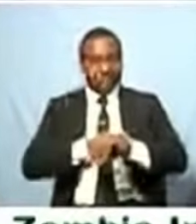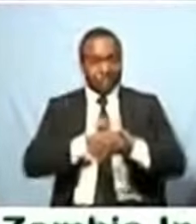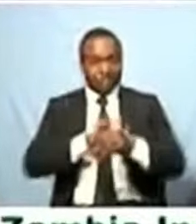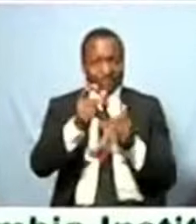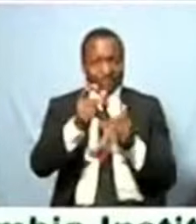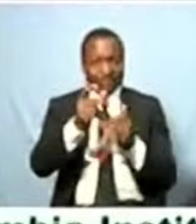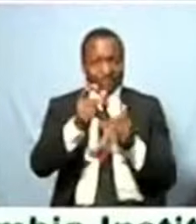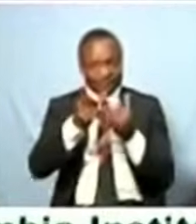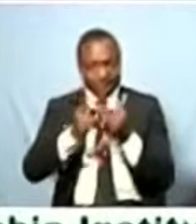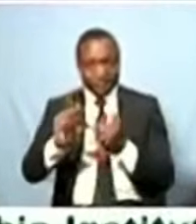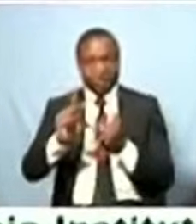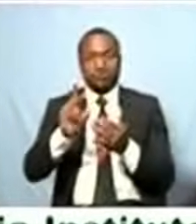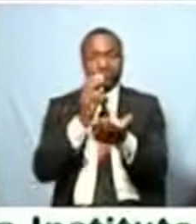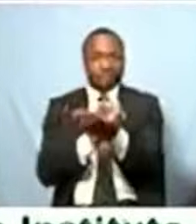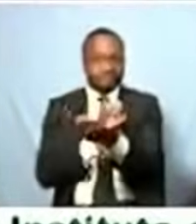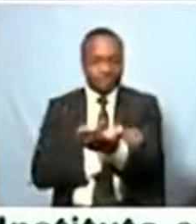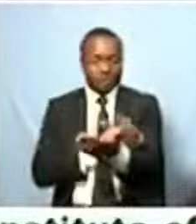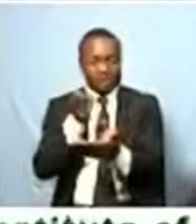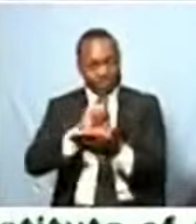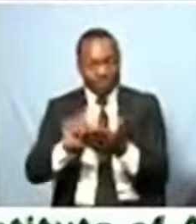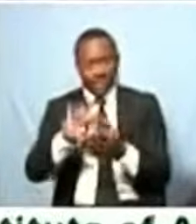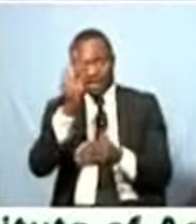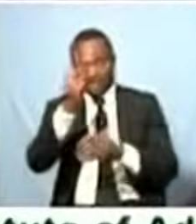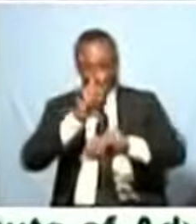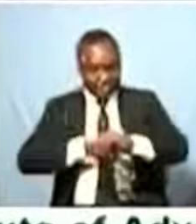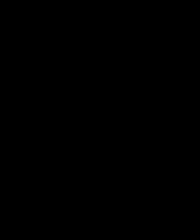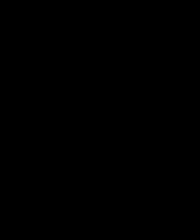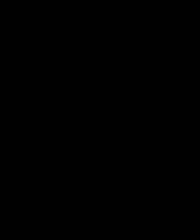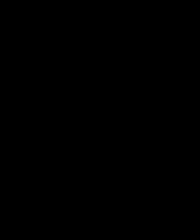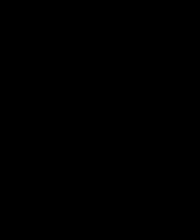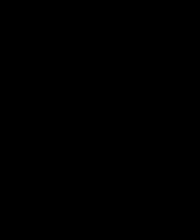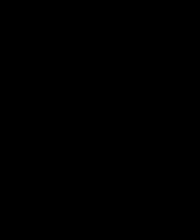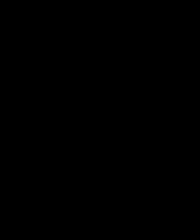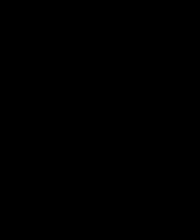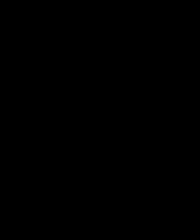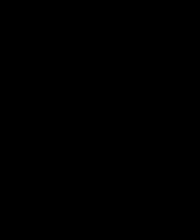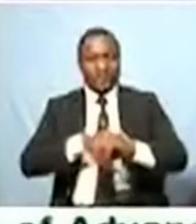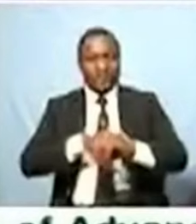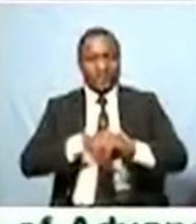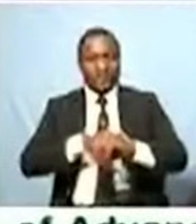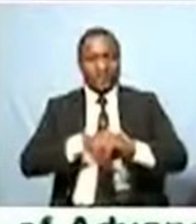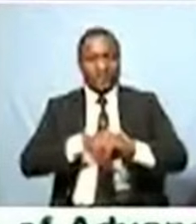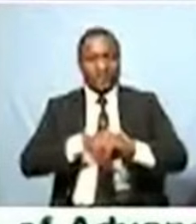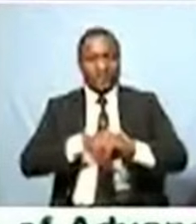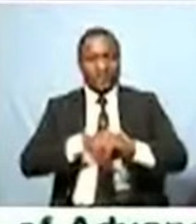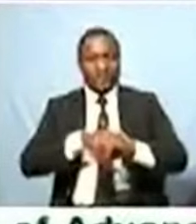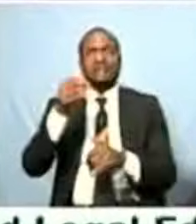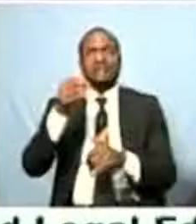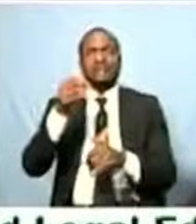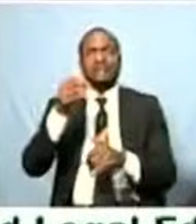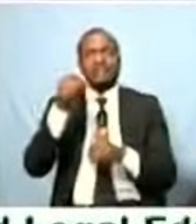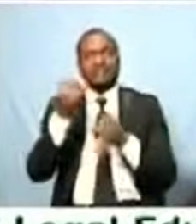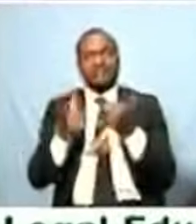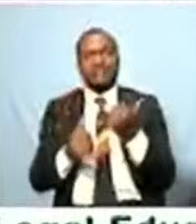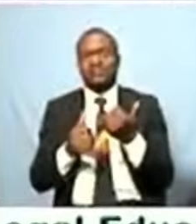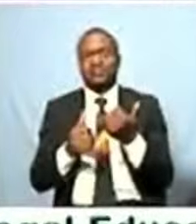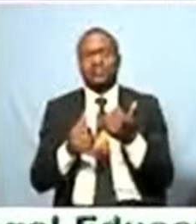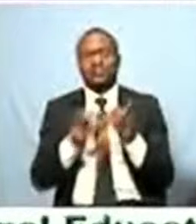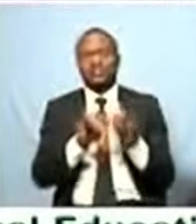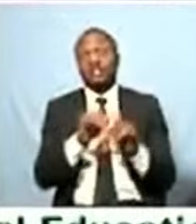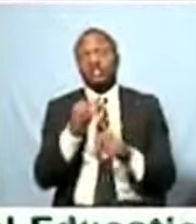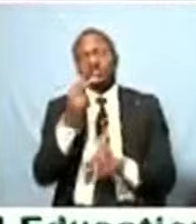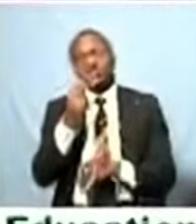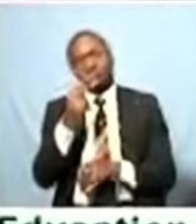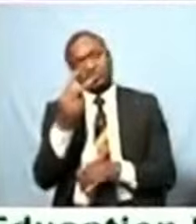pass out of the courses, they write at second attempt, they write at third attempt. One or two courses, Madam Speaker,